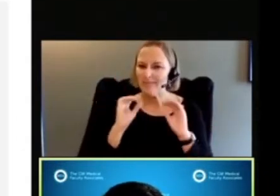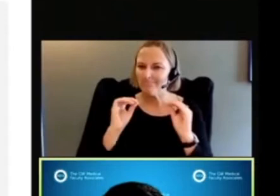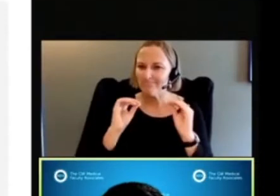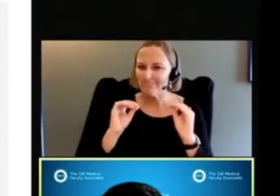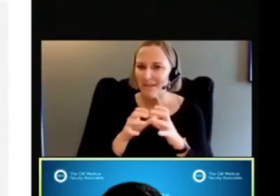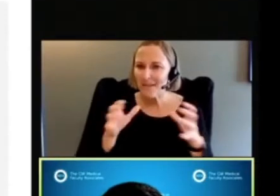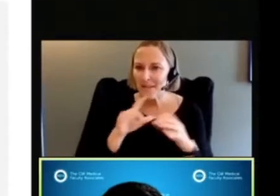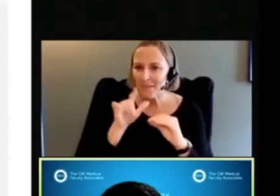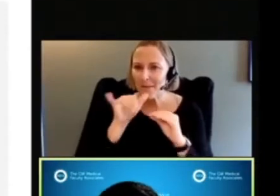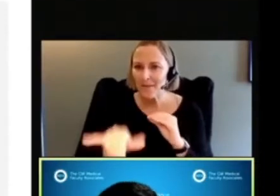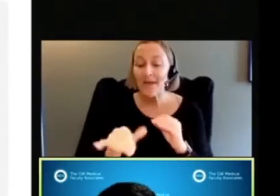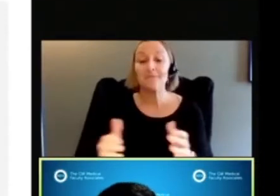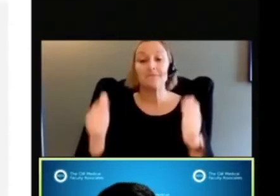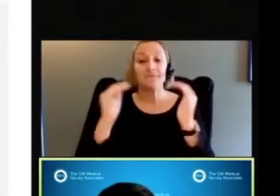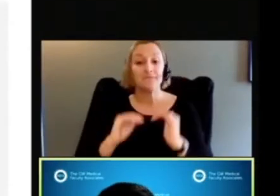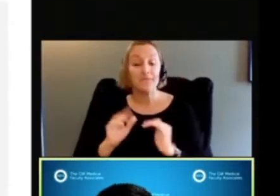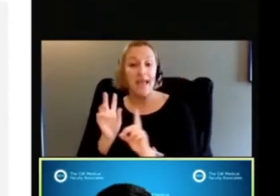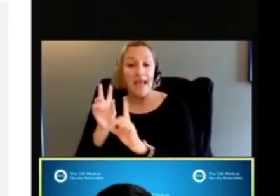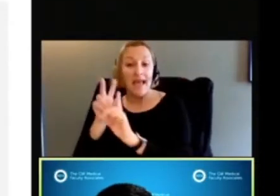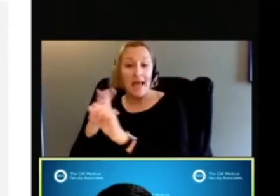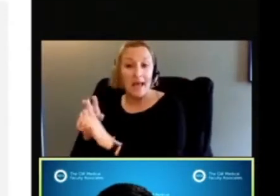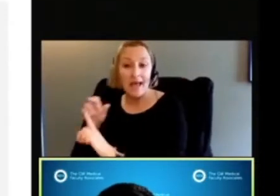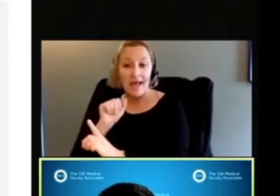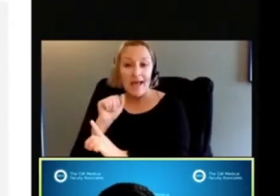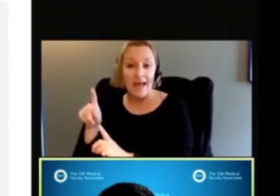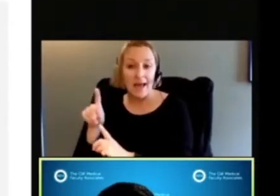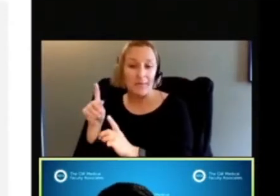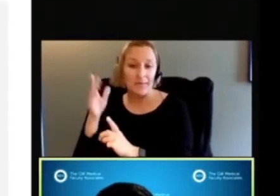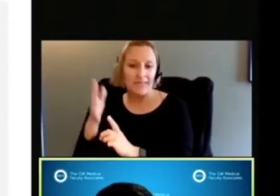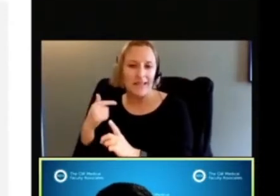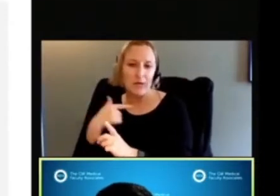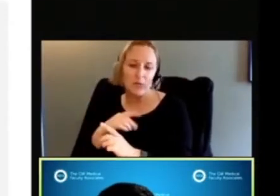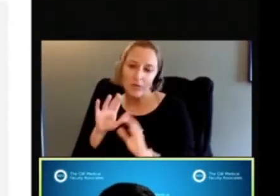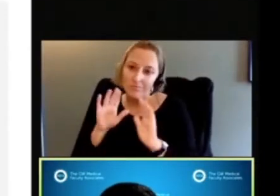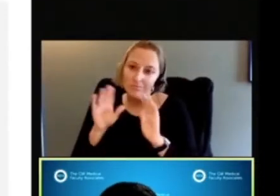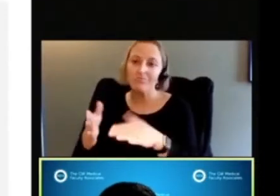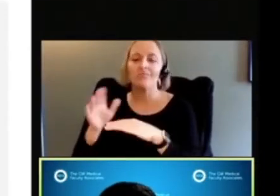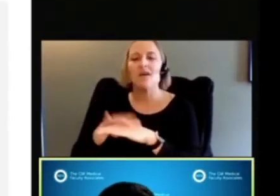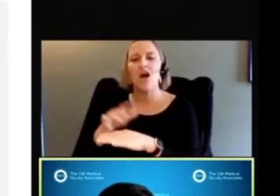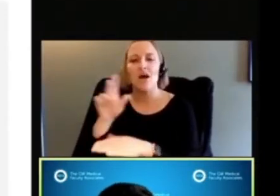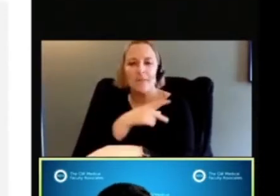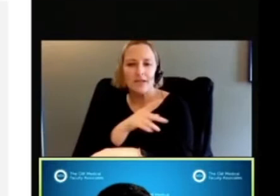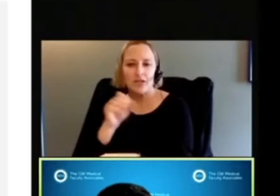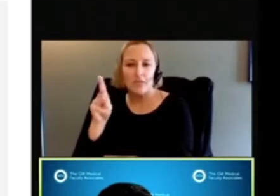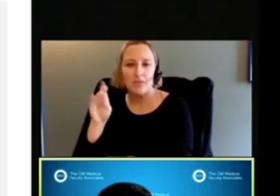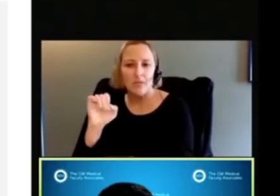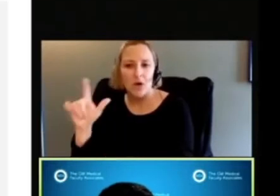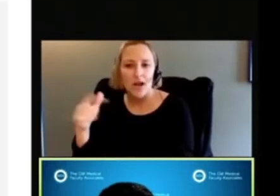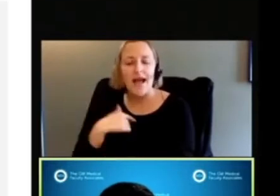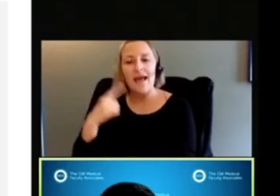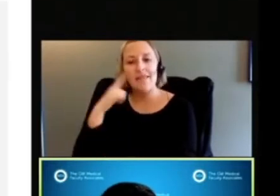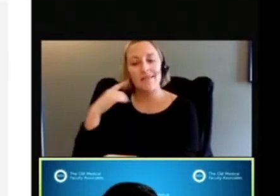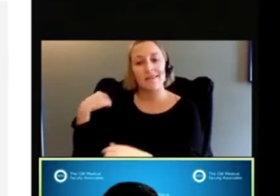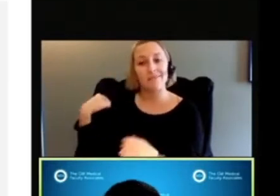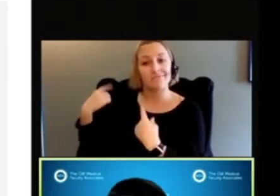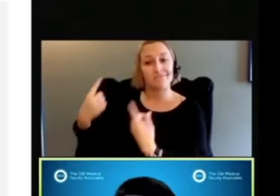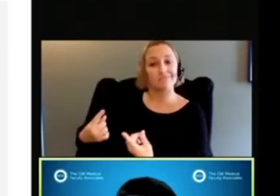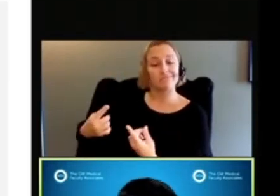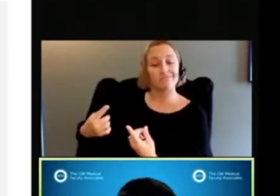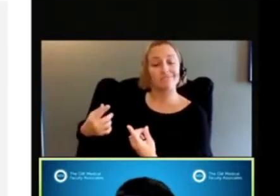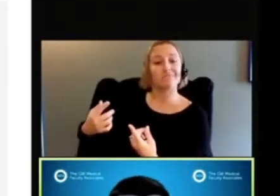on the application side, we really focused on patient portals. You know, I think historically healthcare systems have